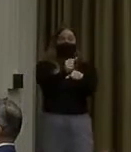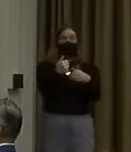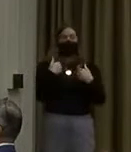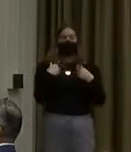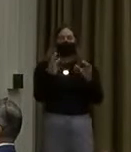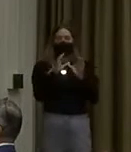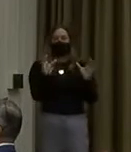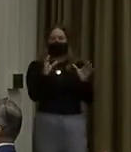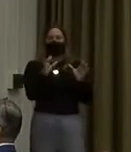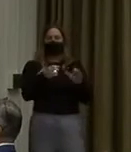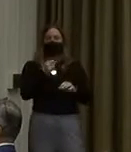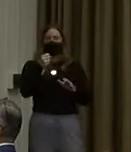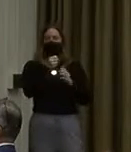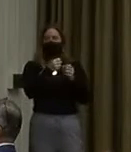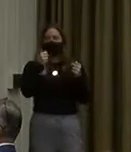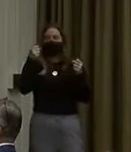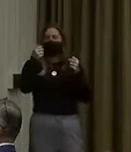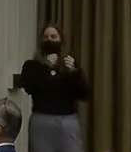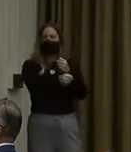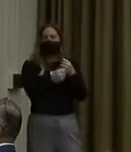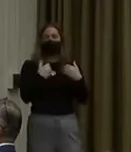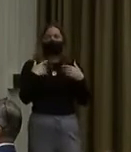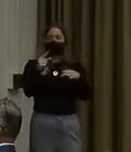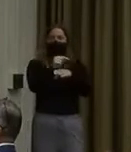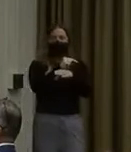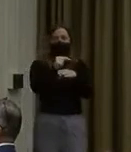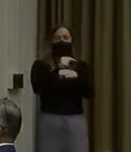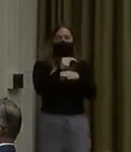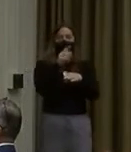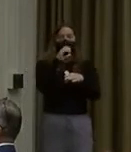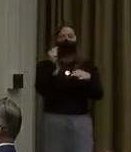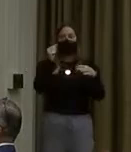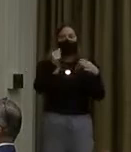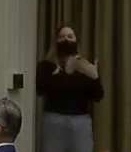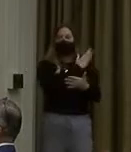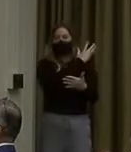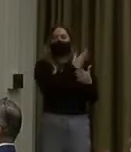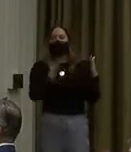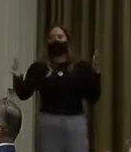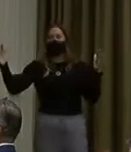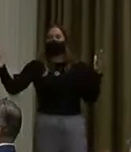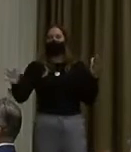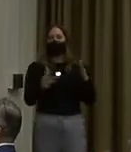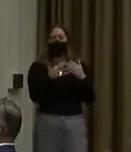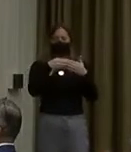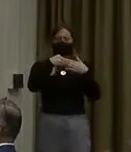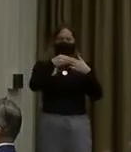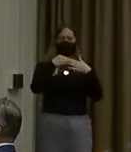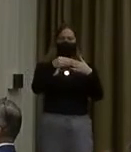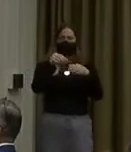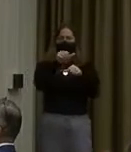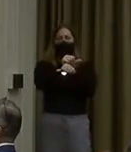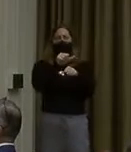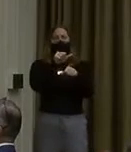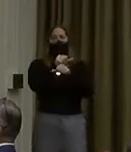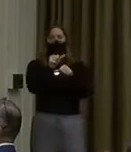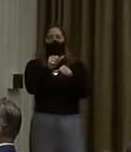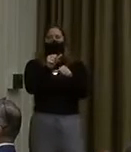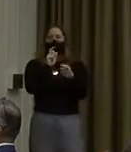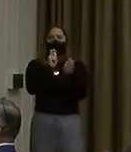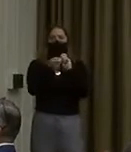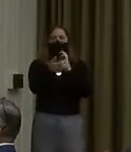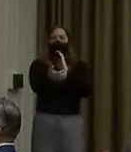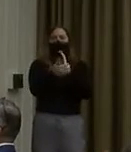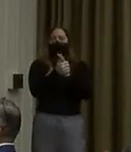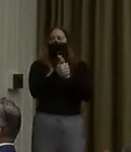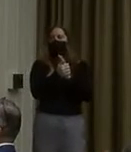designation because they're investing in training across all ages of employees. They're offering flexible work arrangements. They're including age